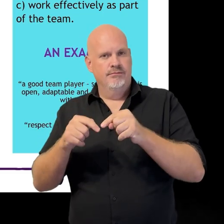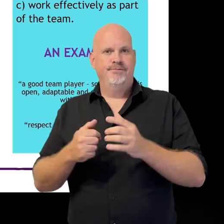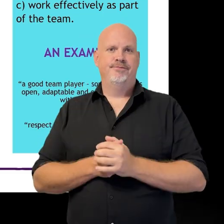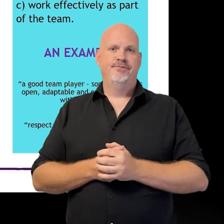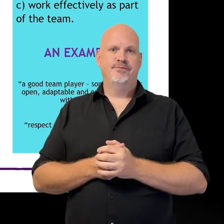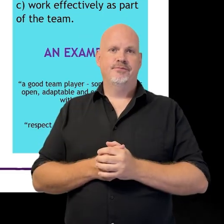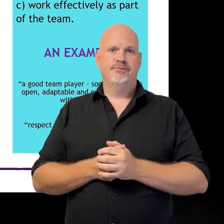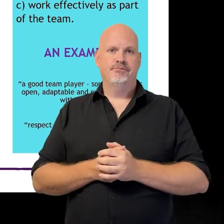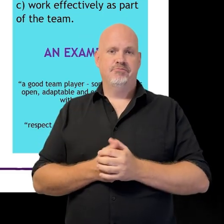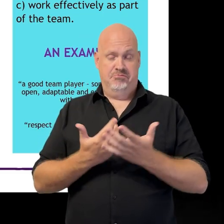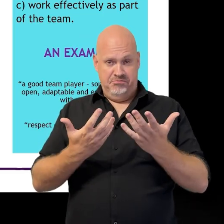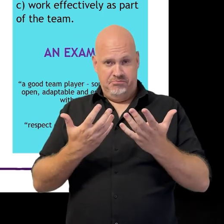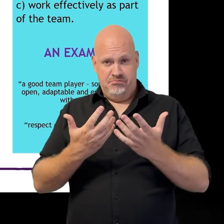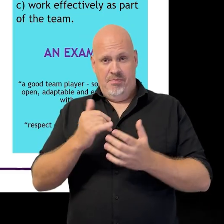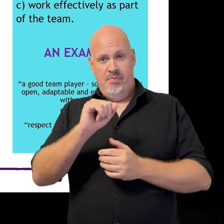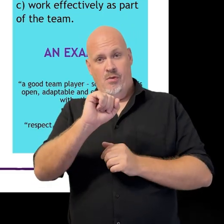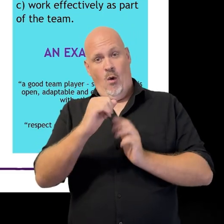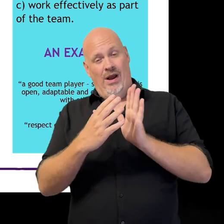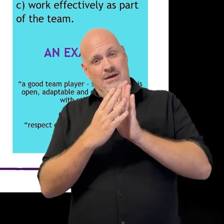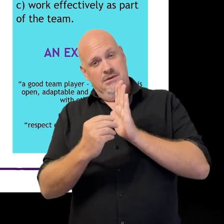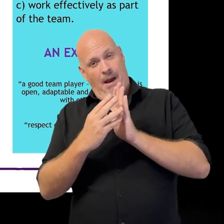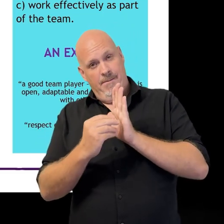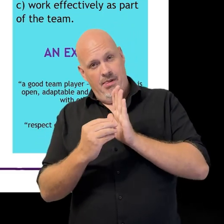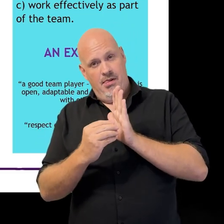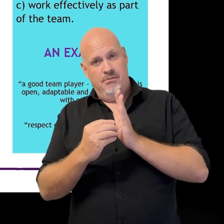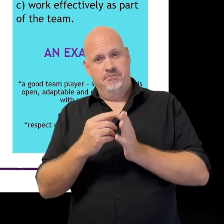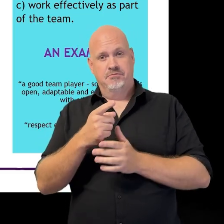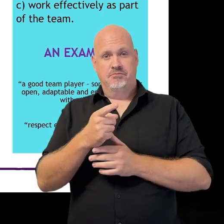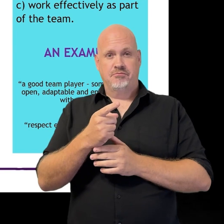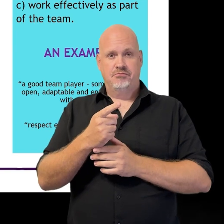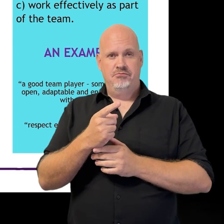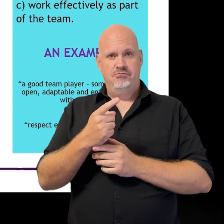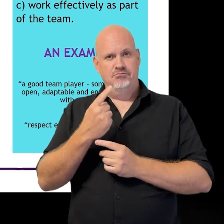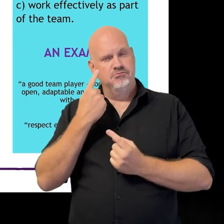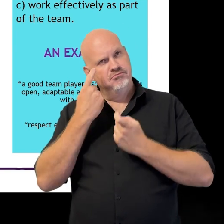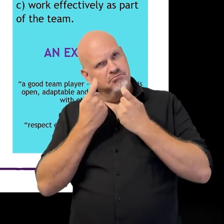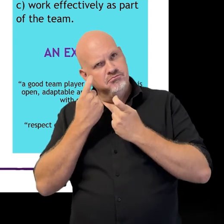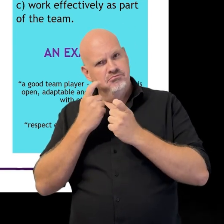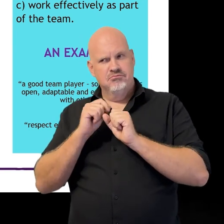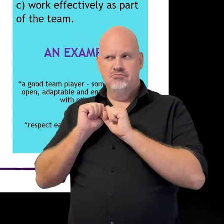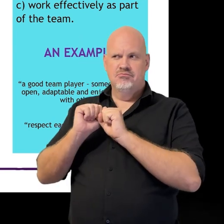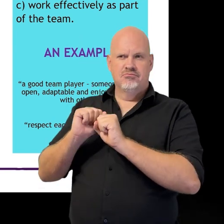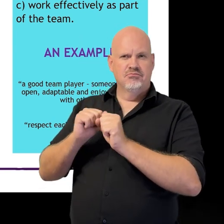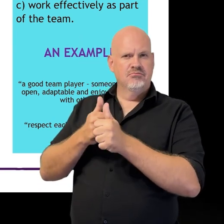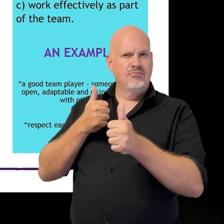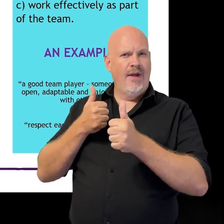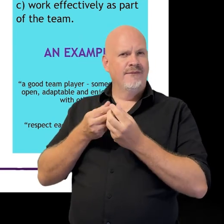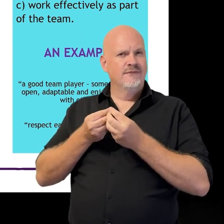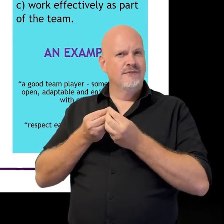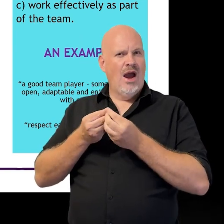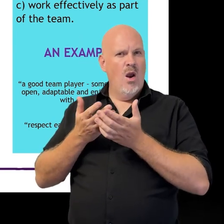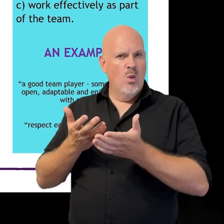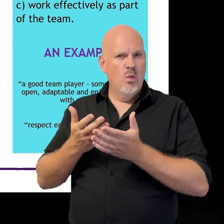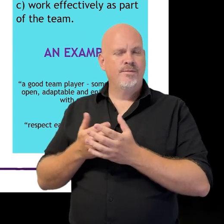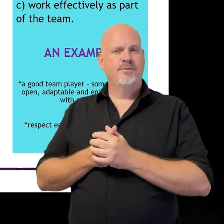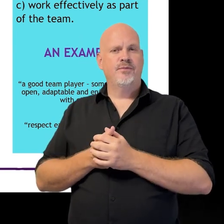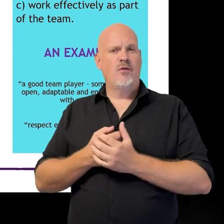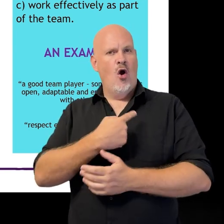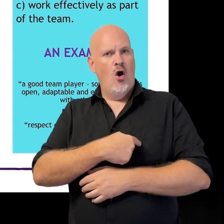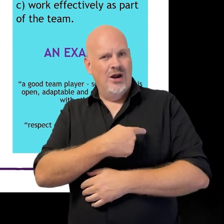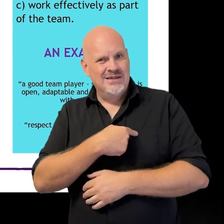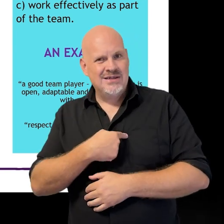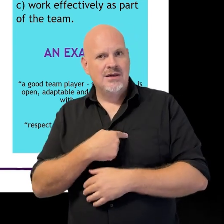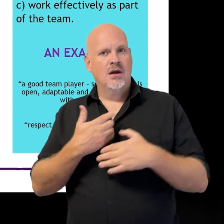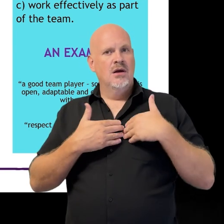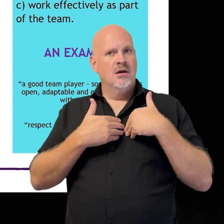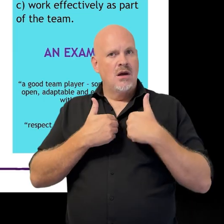be a major catastrophic issue. This could be something quite day-to-day, quite something relatively small. But it's a